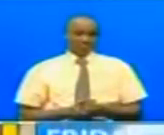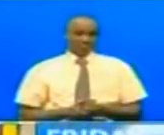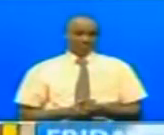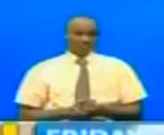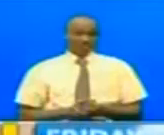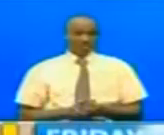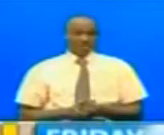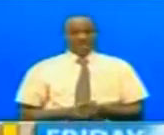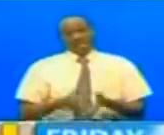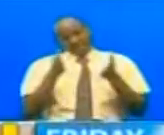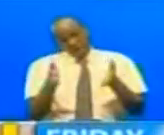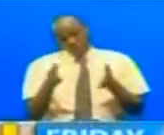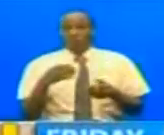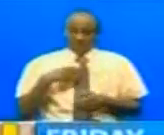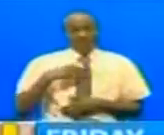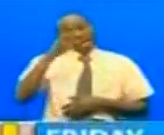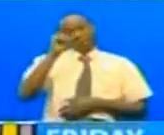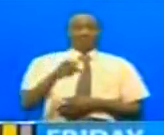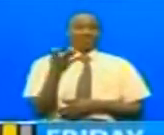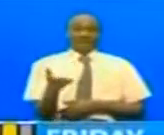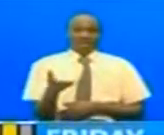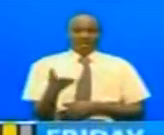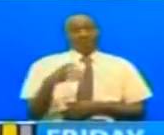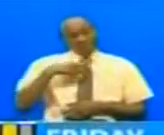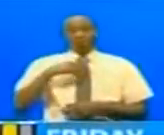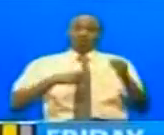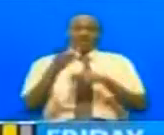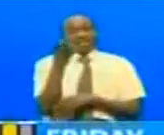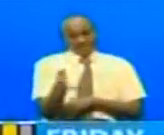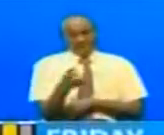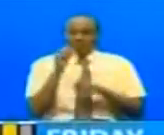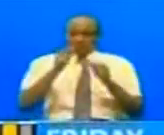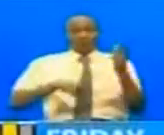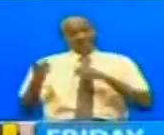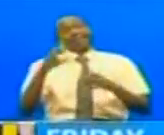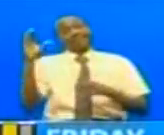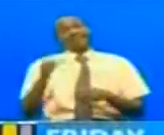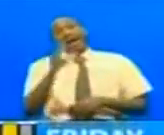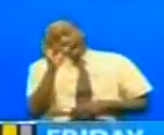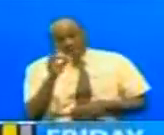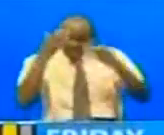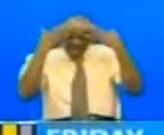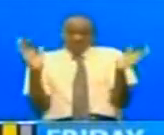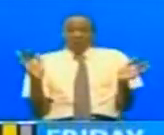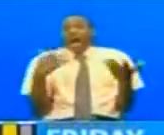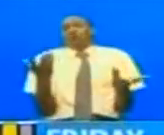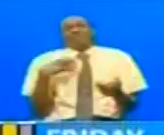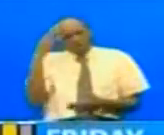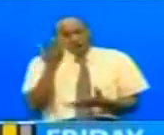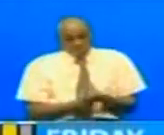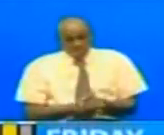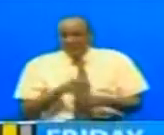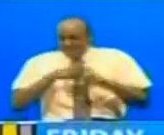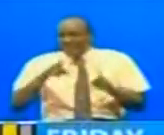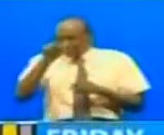Like now here, I'm a member of parliament. Wale mnauza hapa, wanaweza kuuza hata changa. Mimi nitajuaje wanauza changa? But can